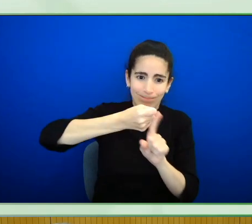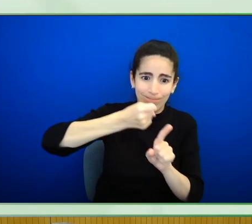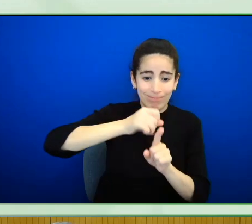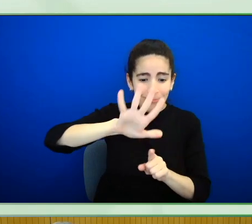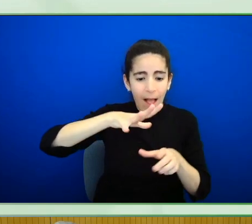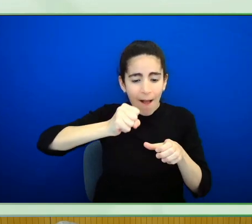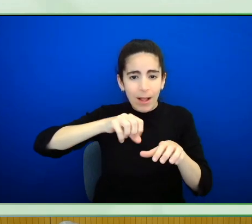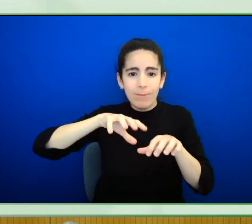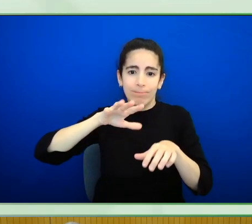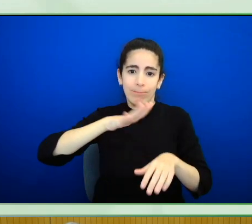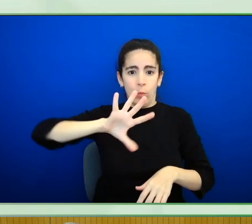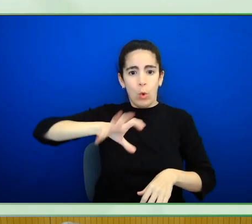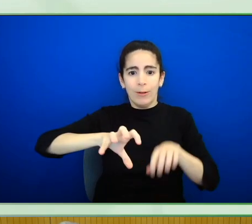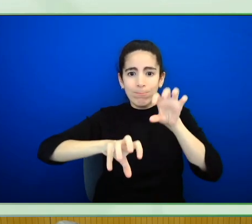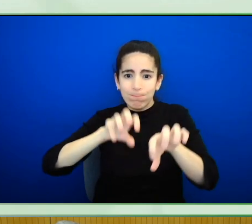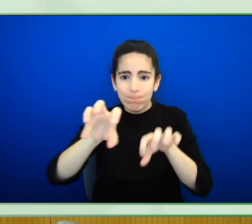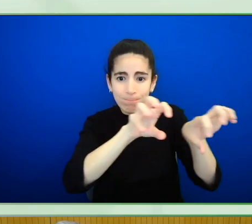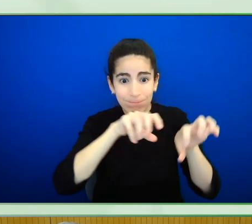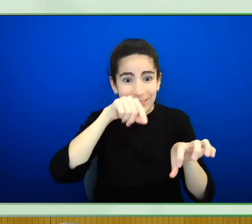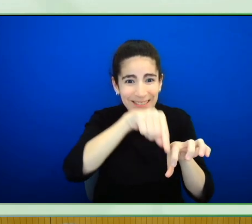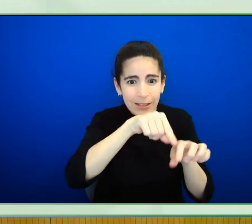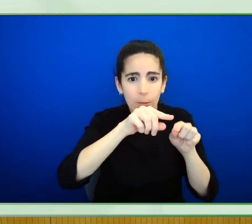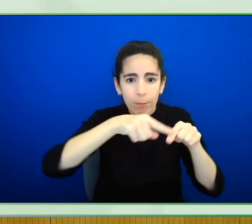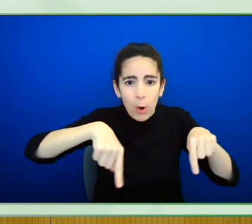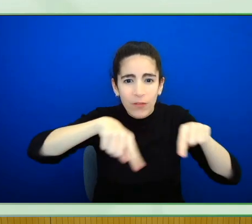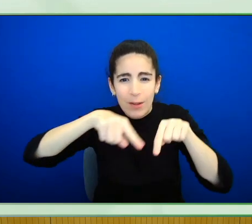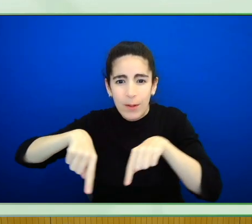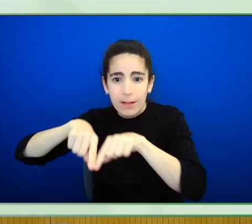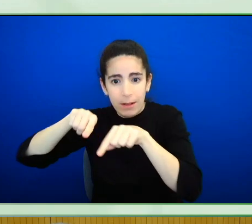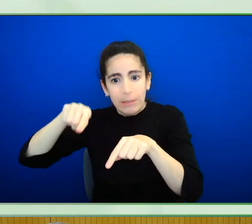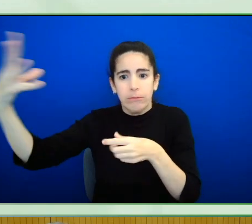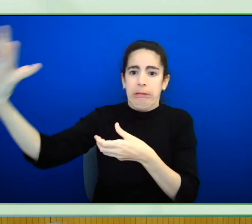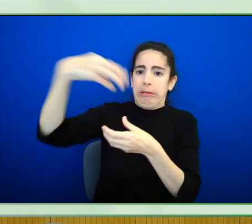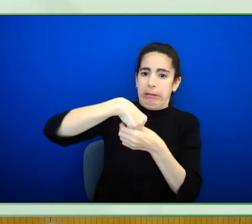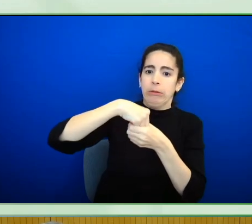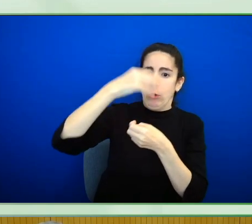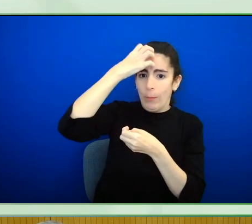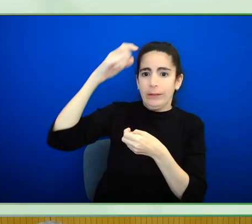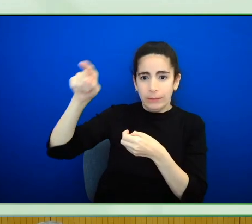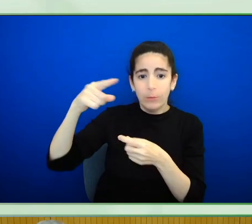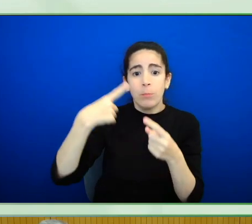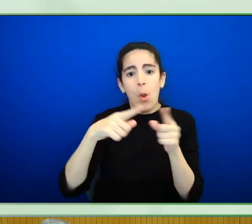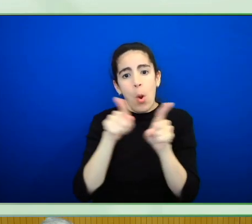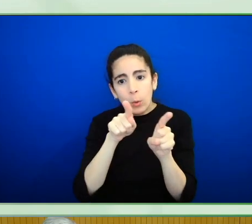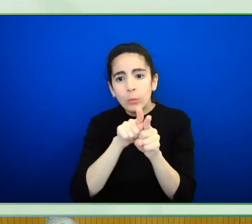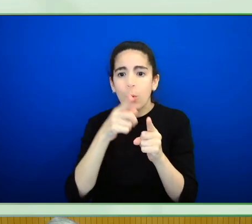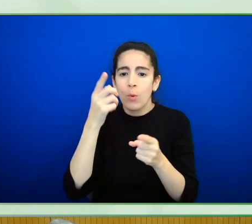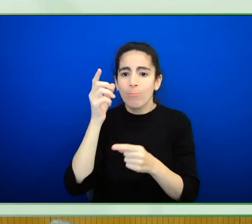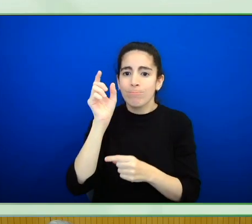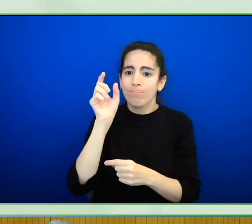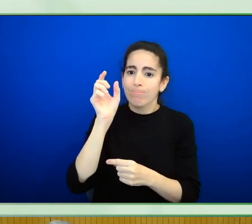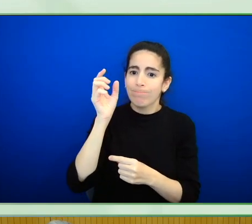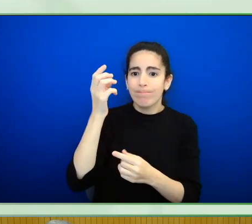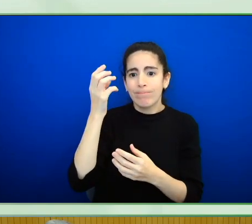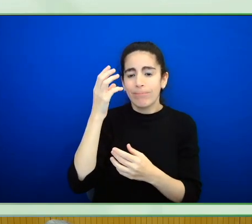deployed the optometrists in all the rural health centers and basic health units, and the patient, after screening by peak